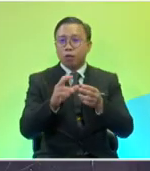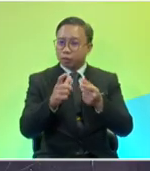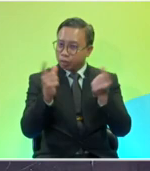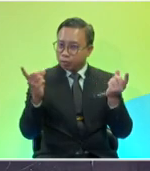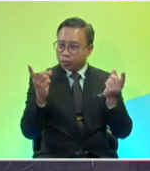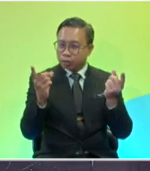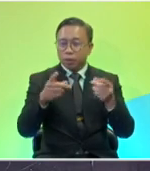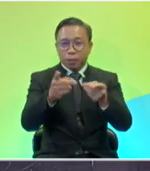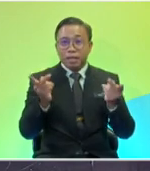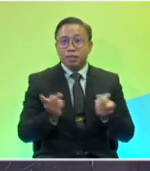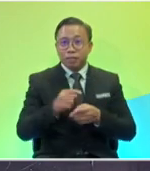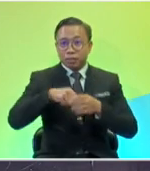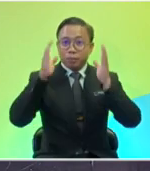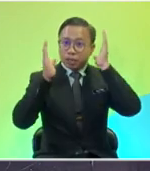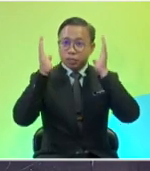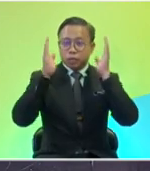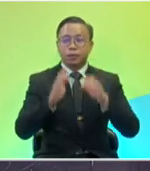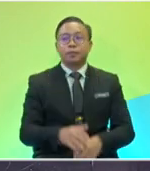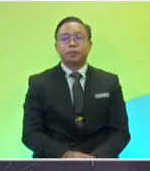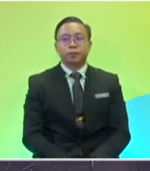in Malaysia, right?